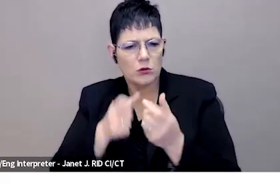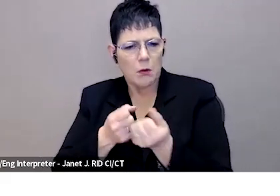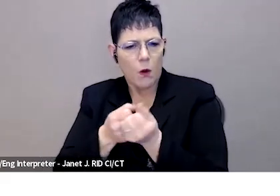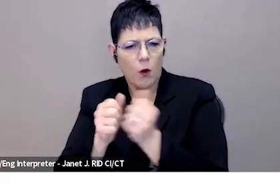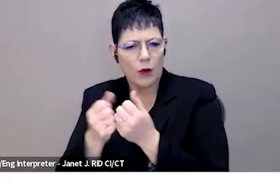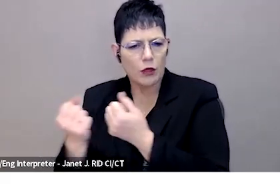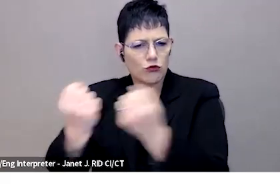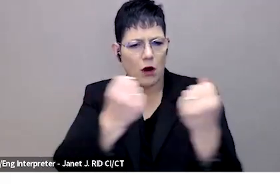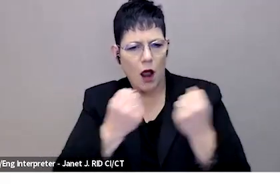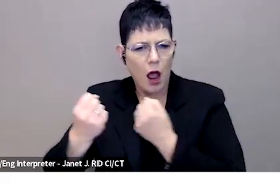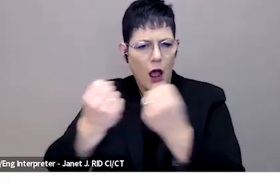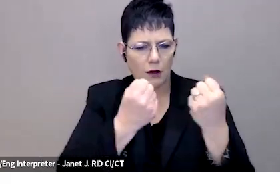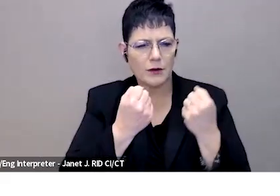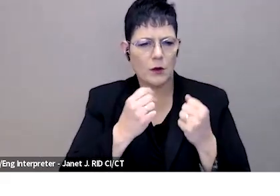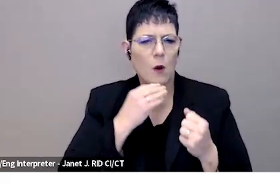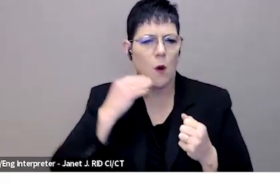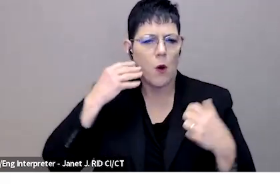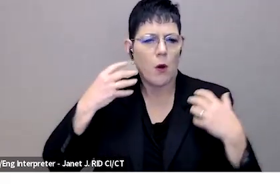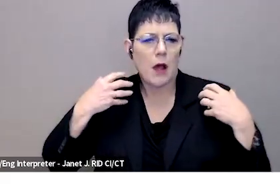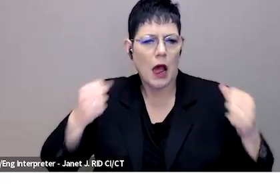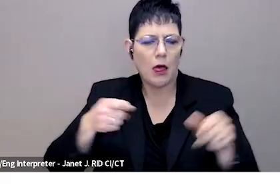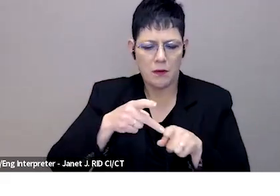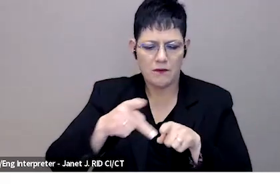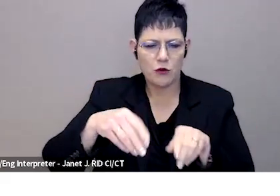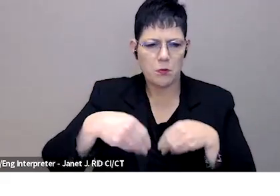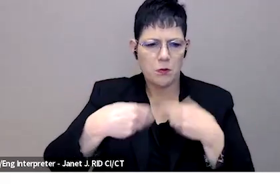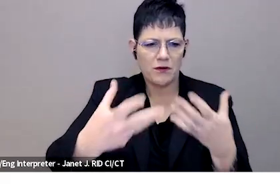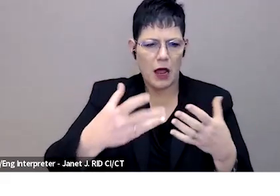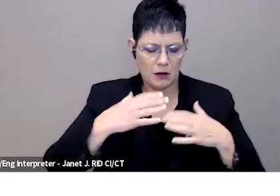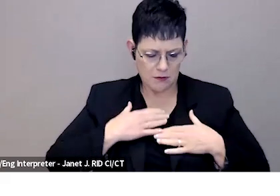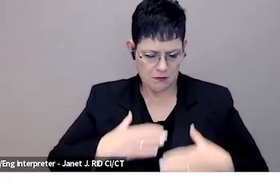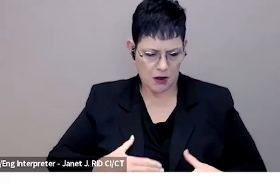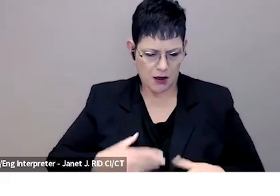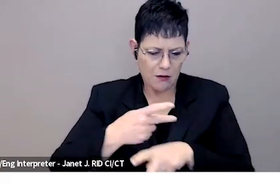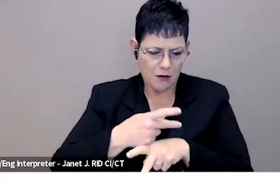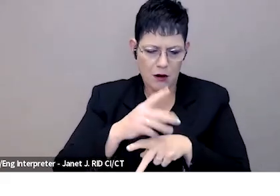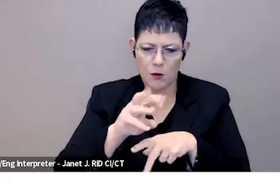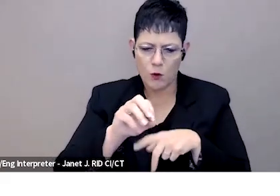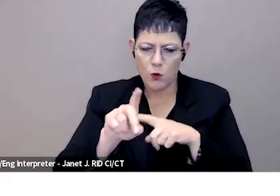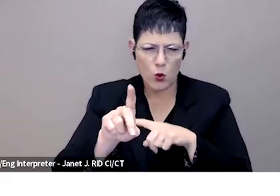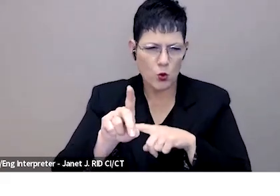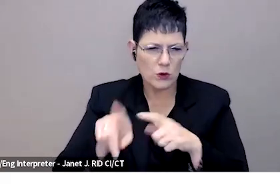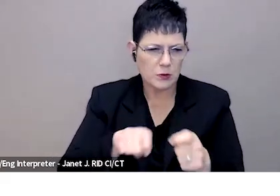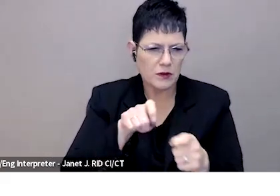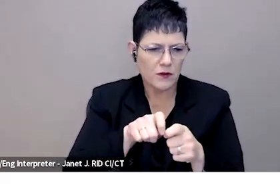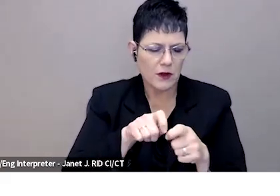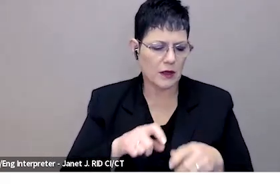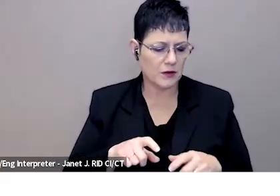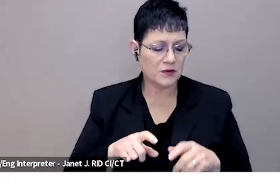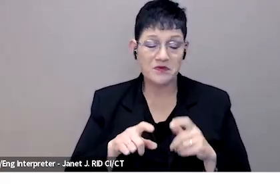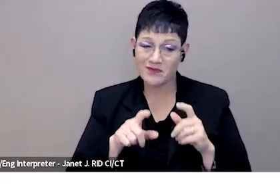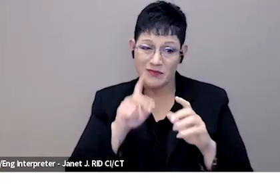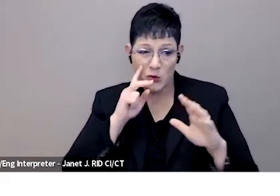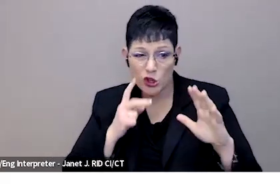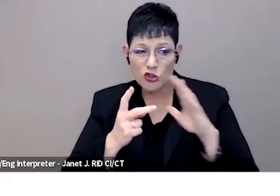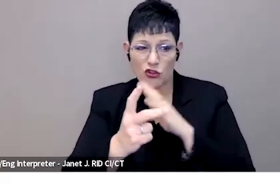and home health professionals administer wound care. According to the Commonwealth Fund, the direct care sector is projected to add over 1